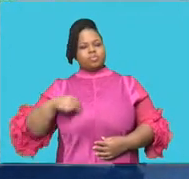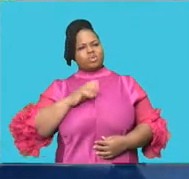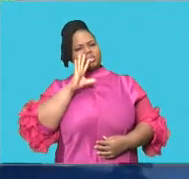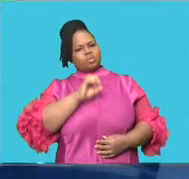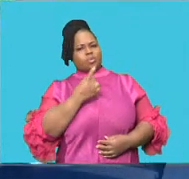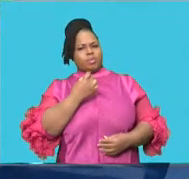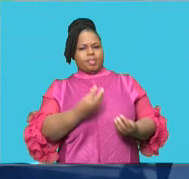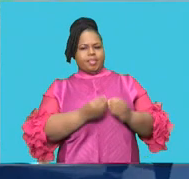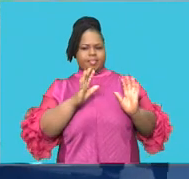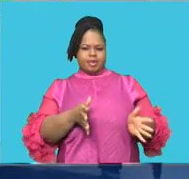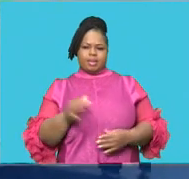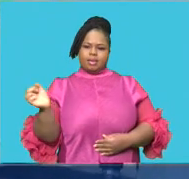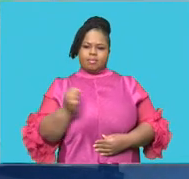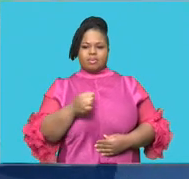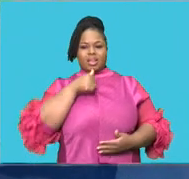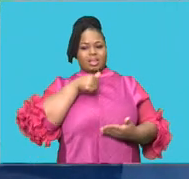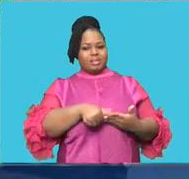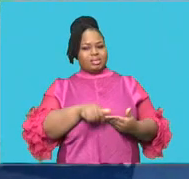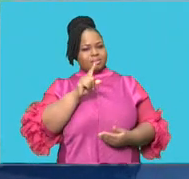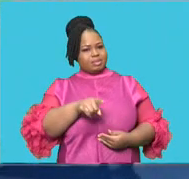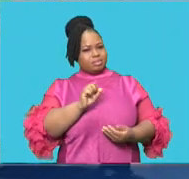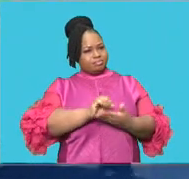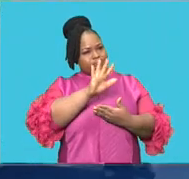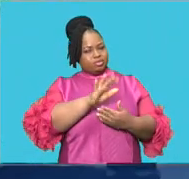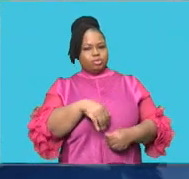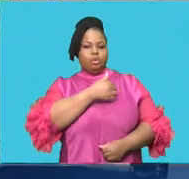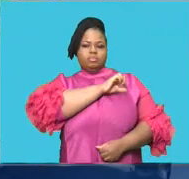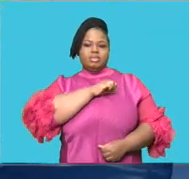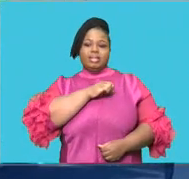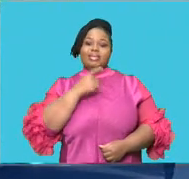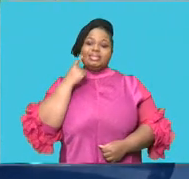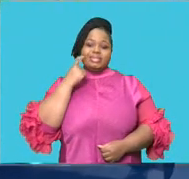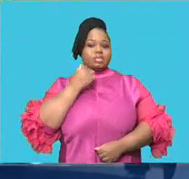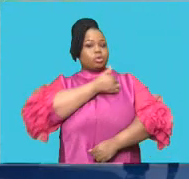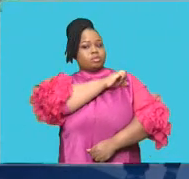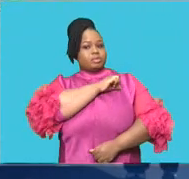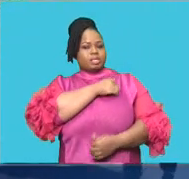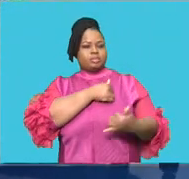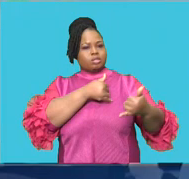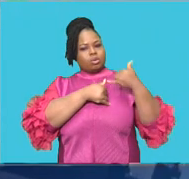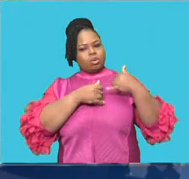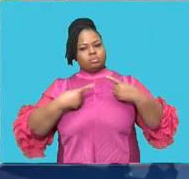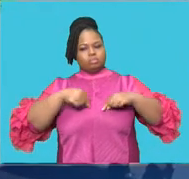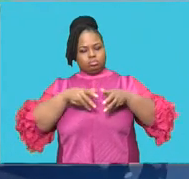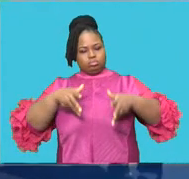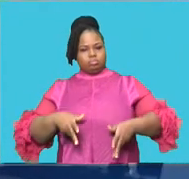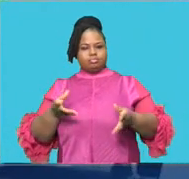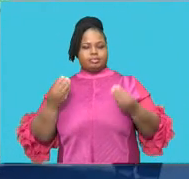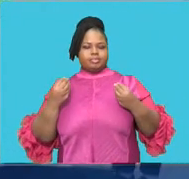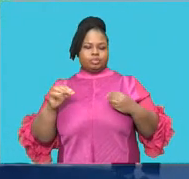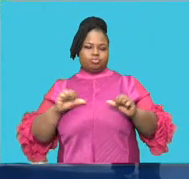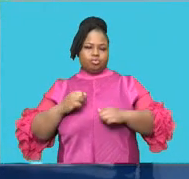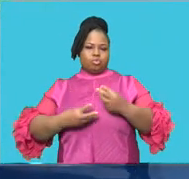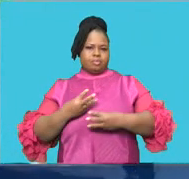thing, appointment letters to be sent to the hospital. Then the hospital must call us to come and get our job